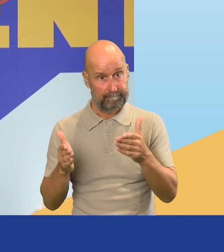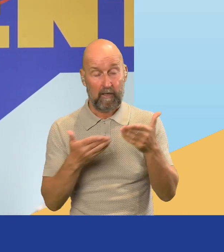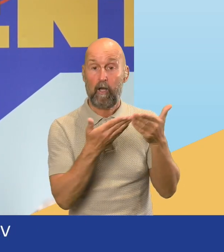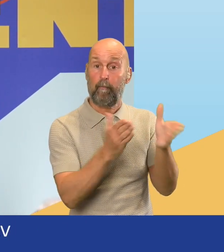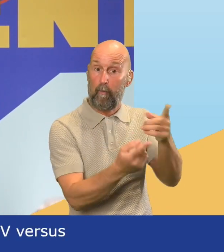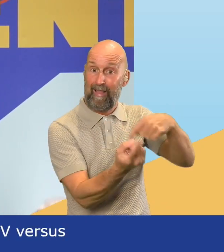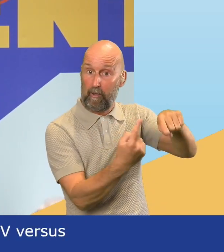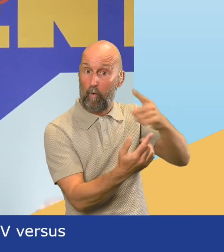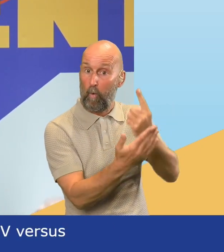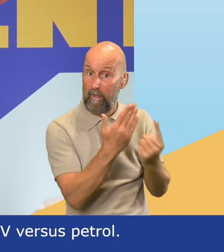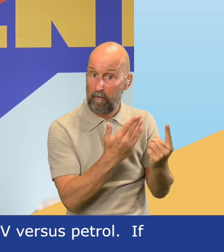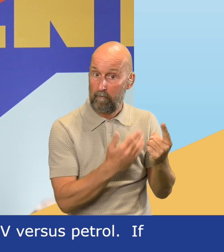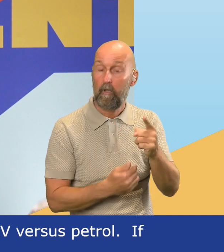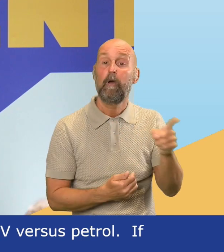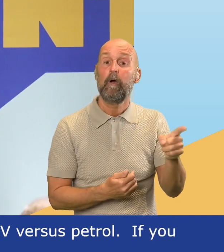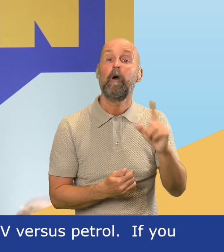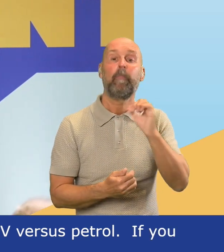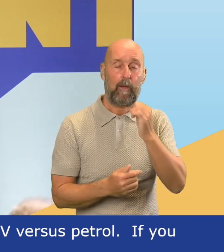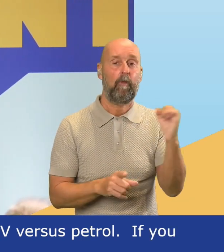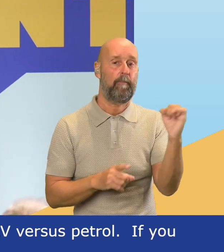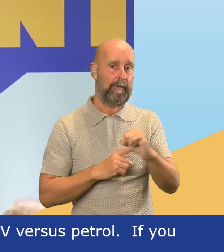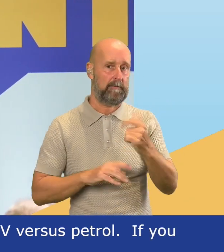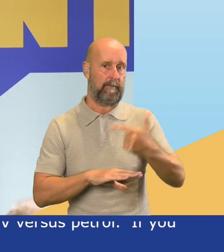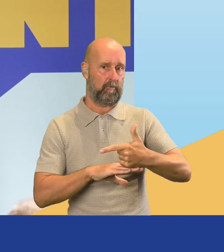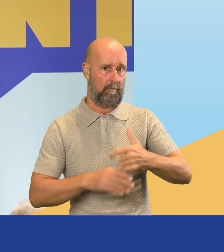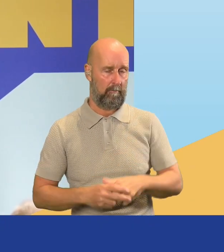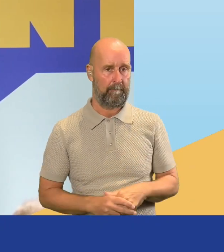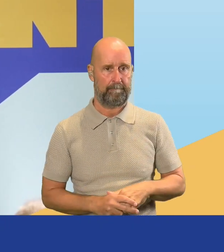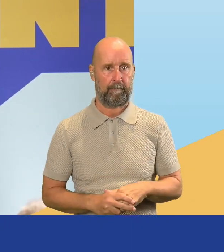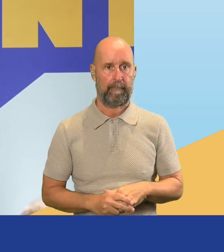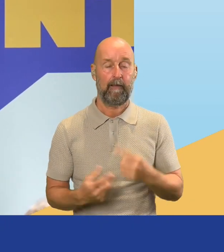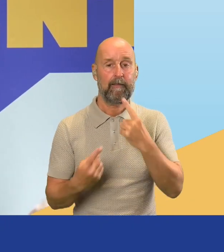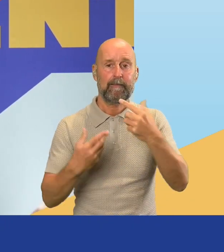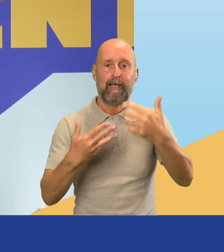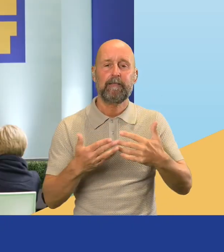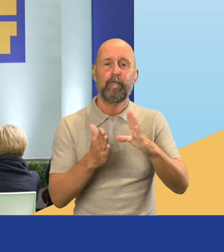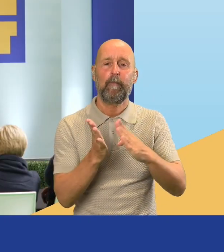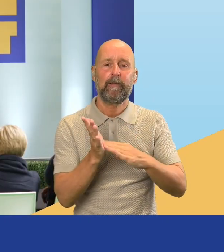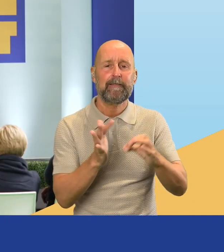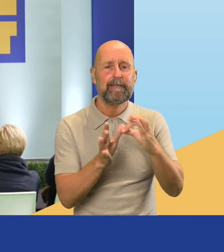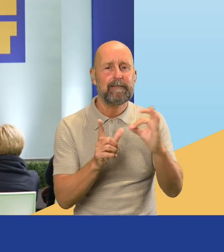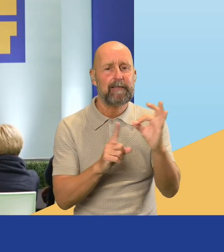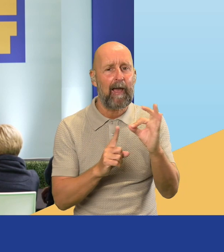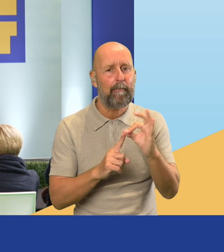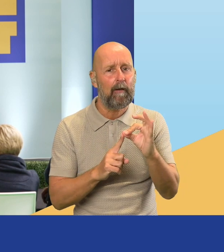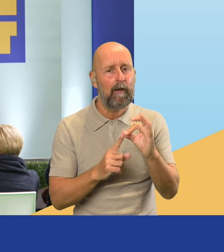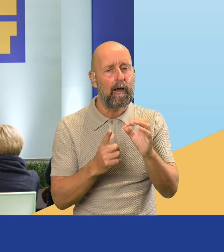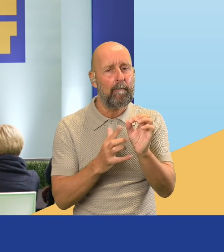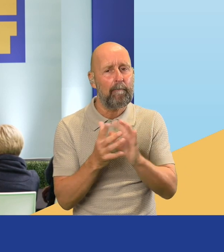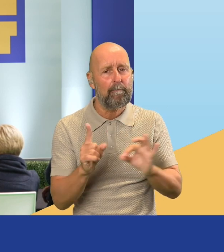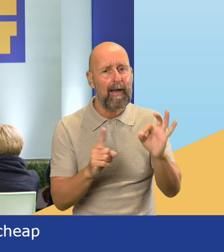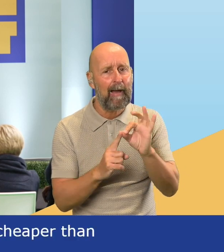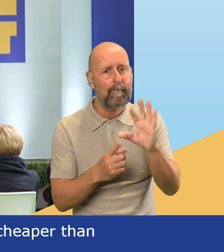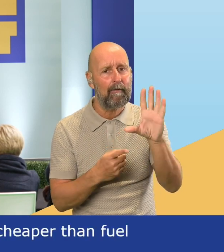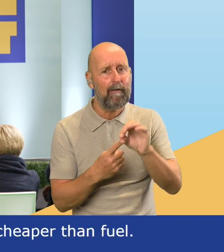public network, it would still be cheaper than fuel. Now, this data point comes from ZapMap. ZapMap are the largest data provider in the